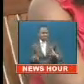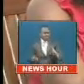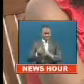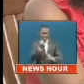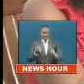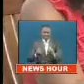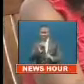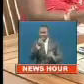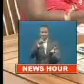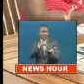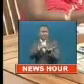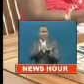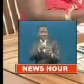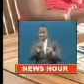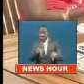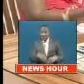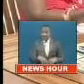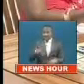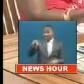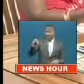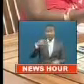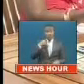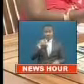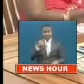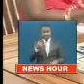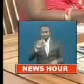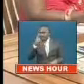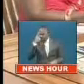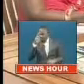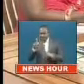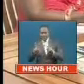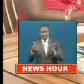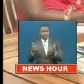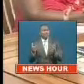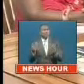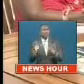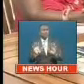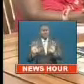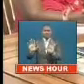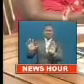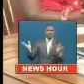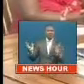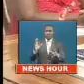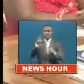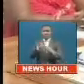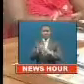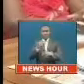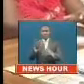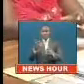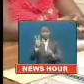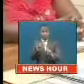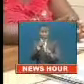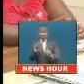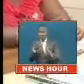committed, the executive director suggested that government officials attempt to deter people from committing acts of